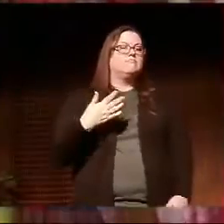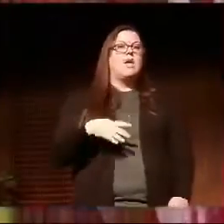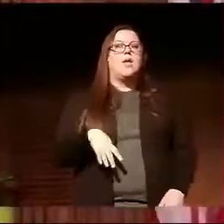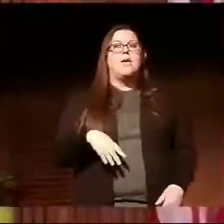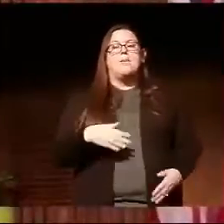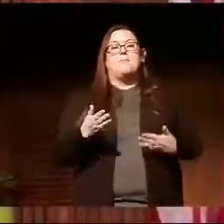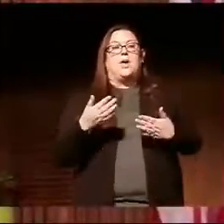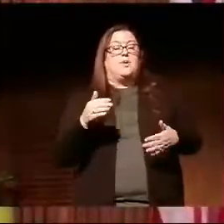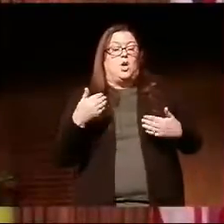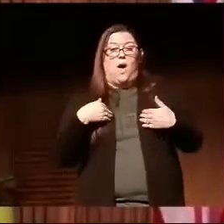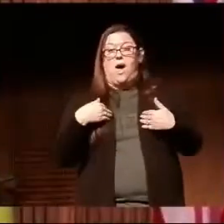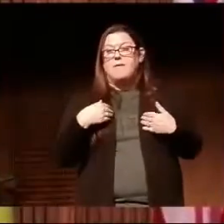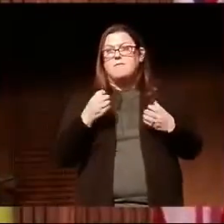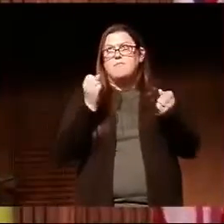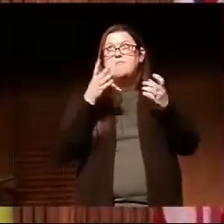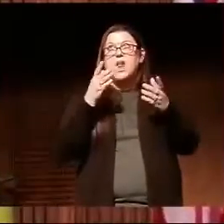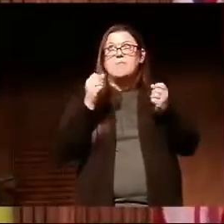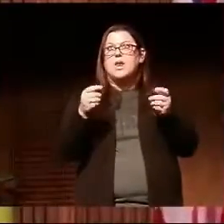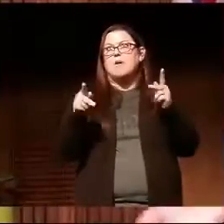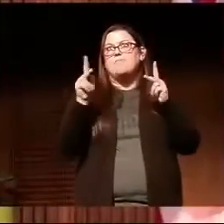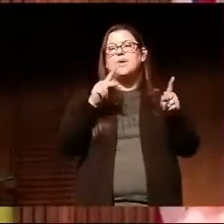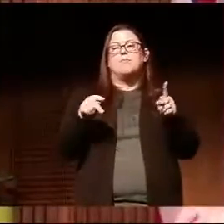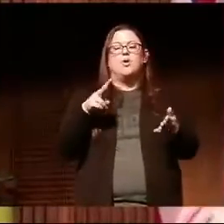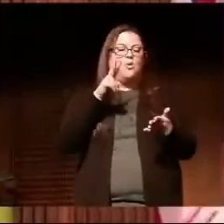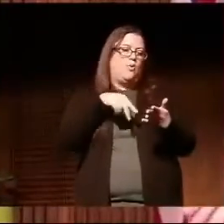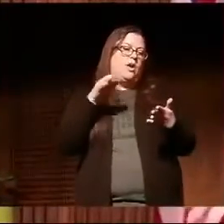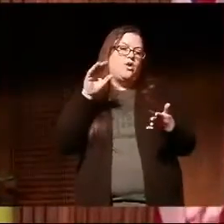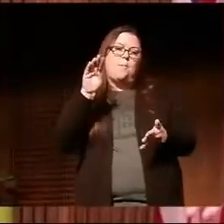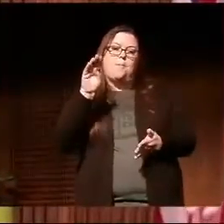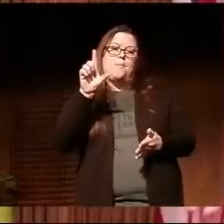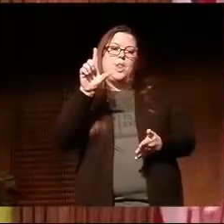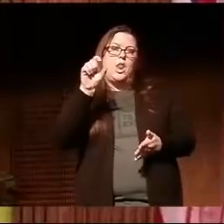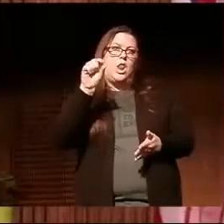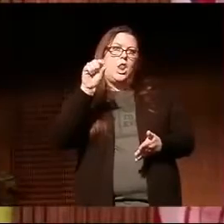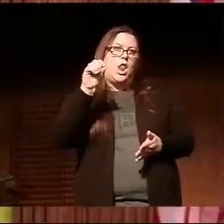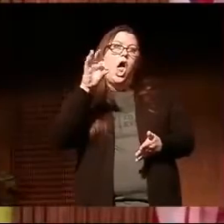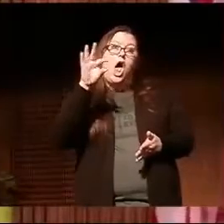lot of people who read your blog or listen to your podcasts.